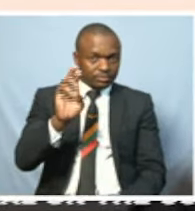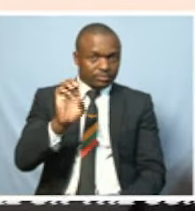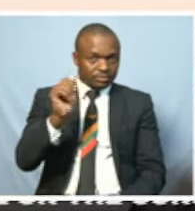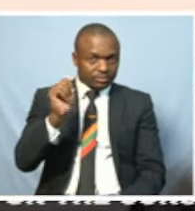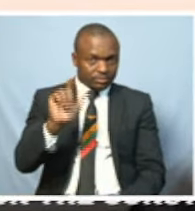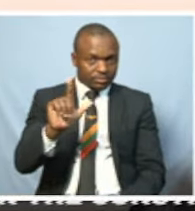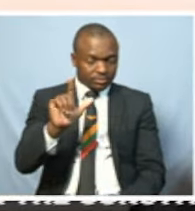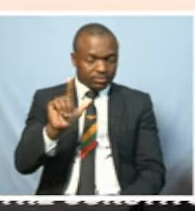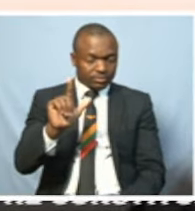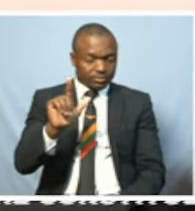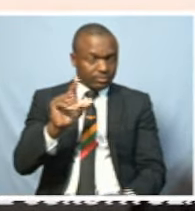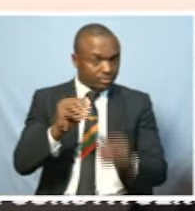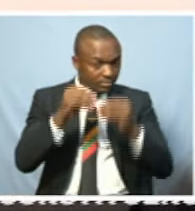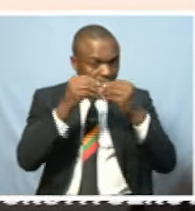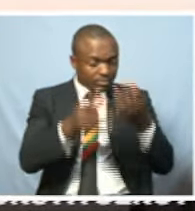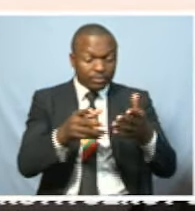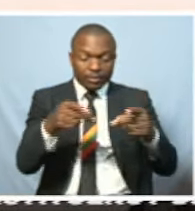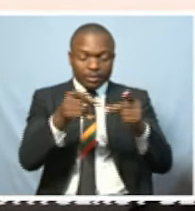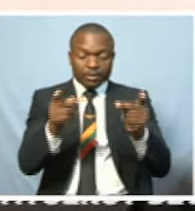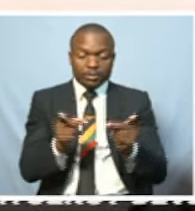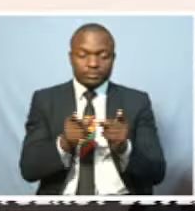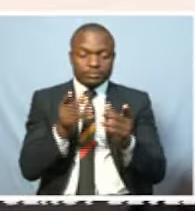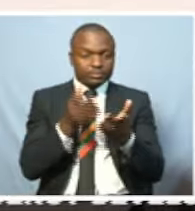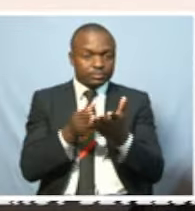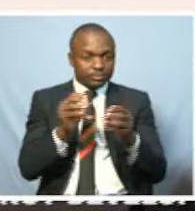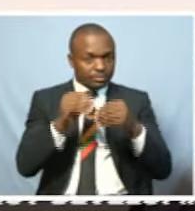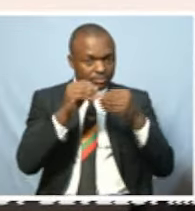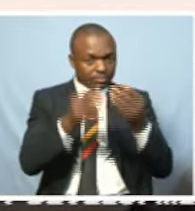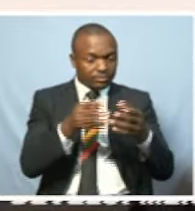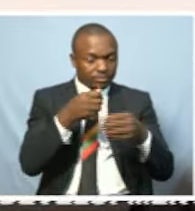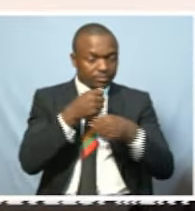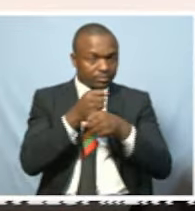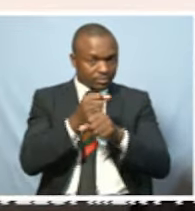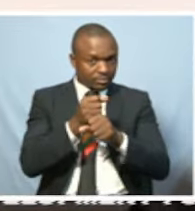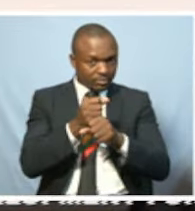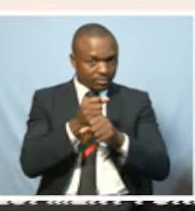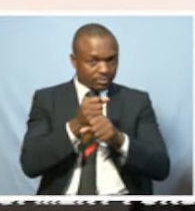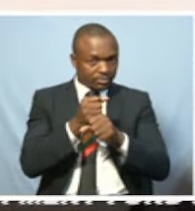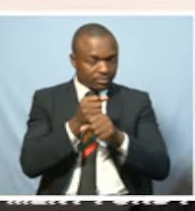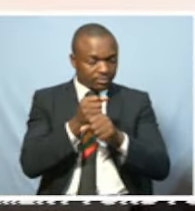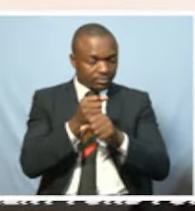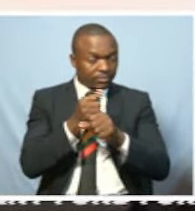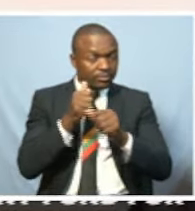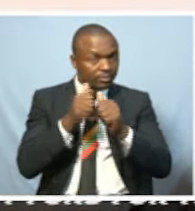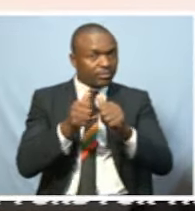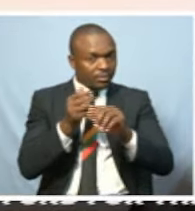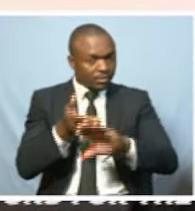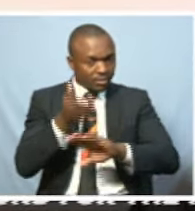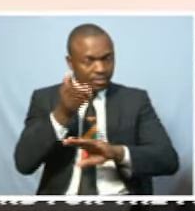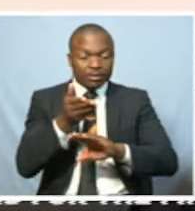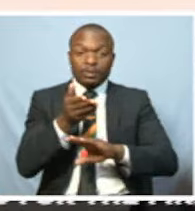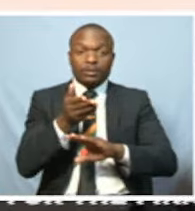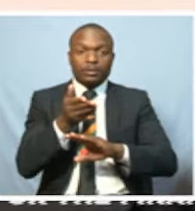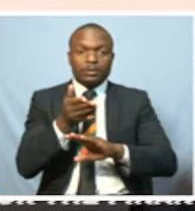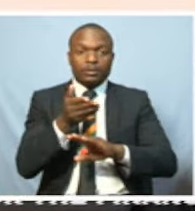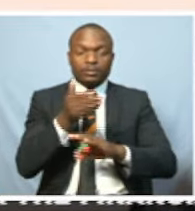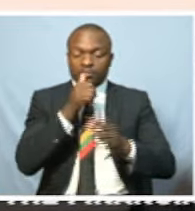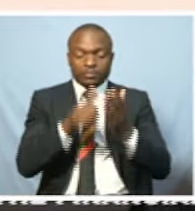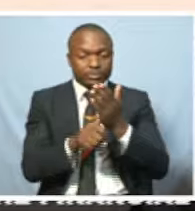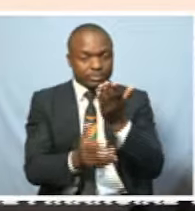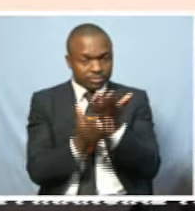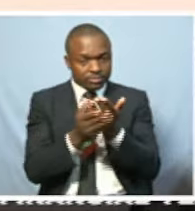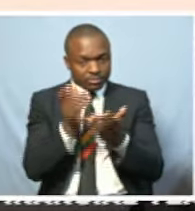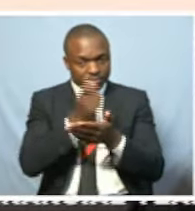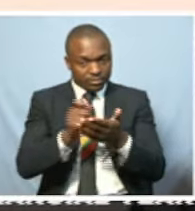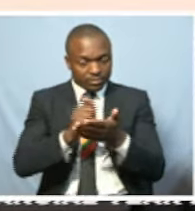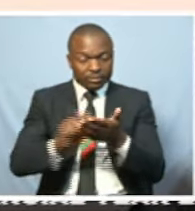point where we were to give them the sites. This was given. We made a follow-up. The letter has been attached, which we wrote to REA, indicating the sites